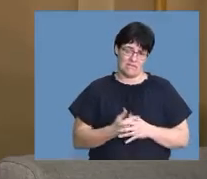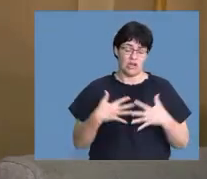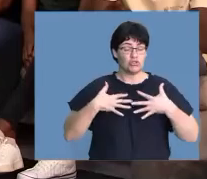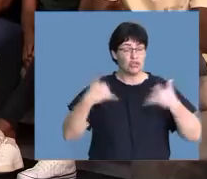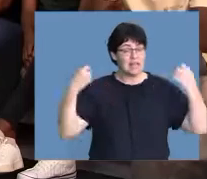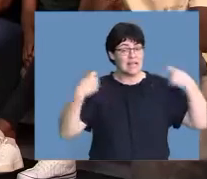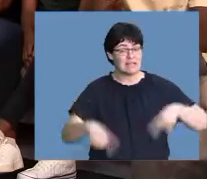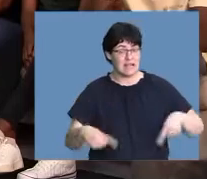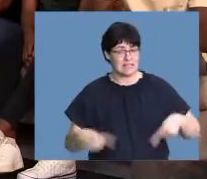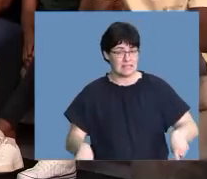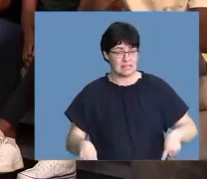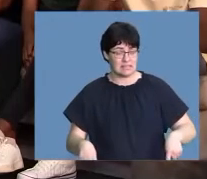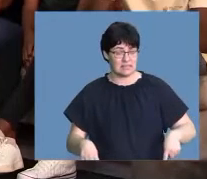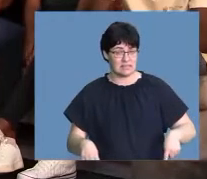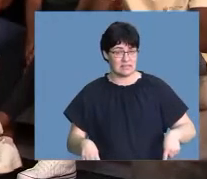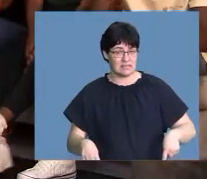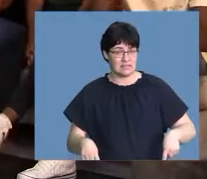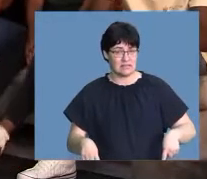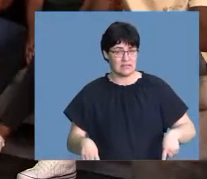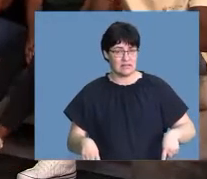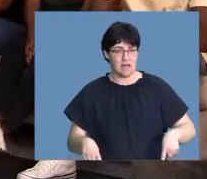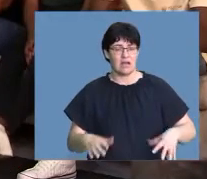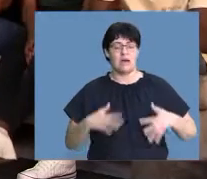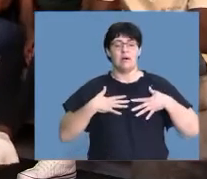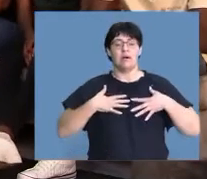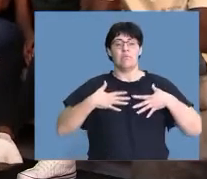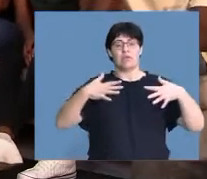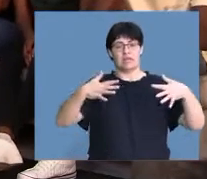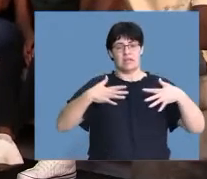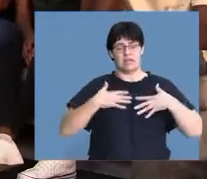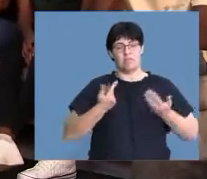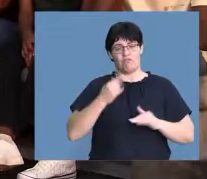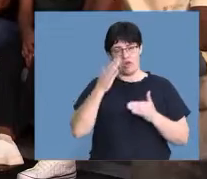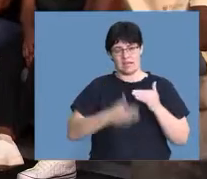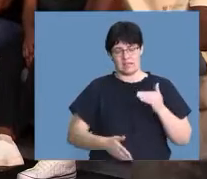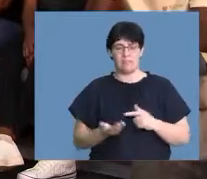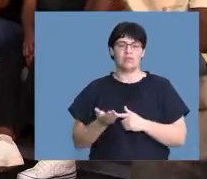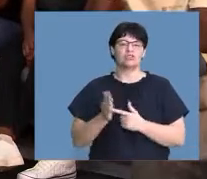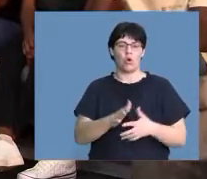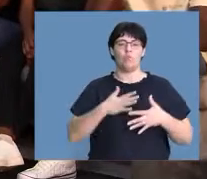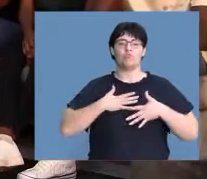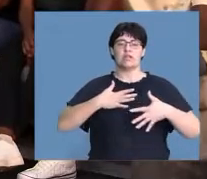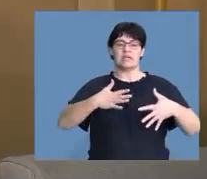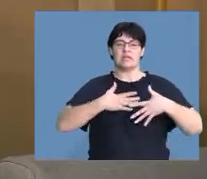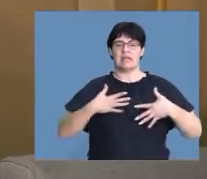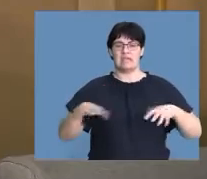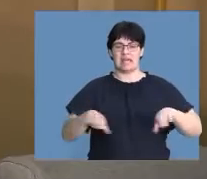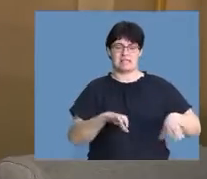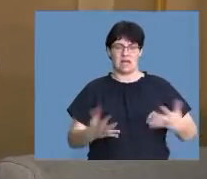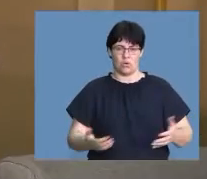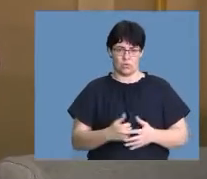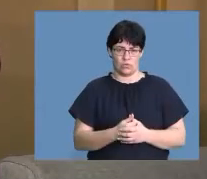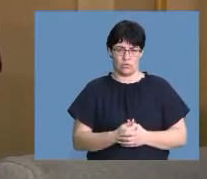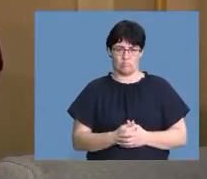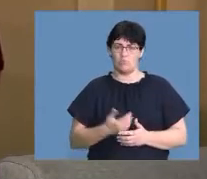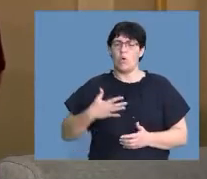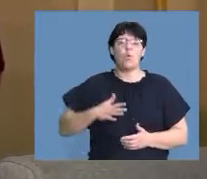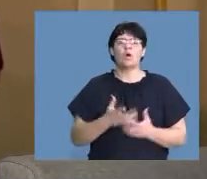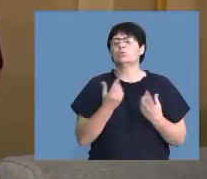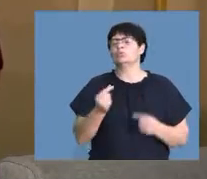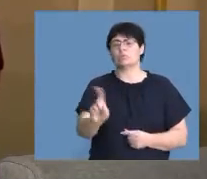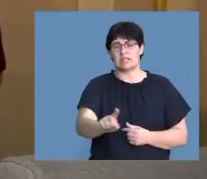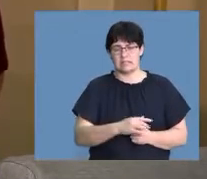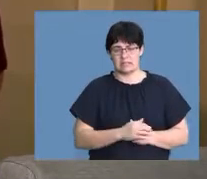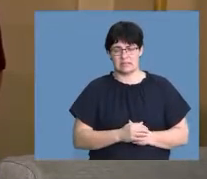anxiety, let's do one breathing exercise before we end. I'm going to show you the breathing exercise. So what we want to do here is I want